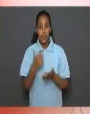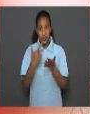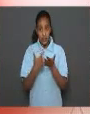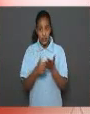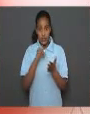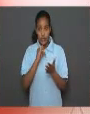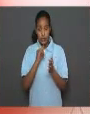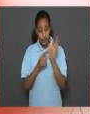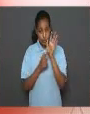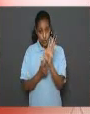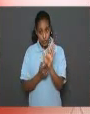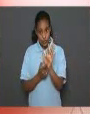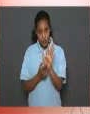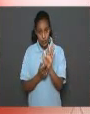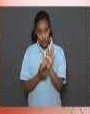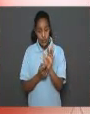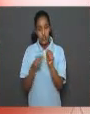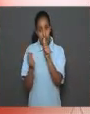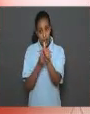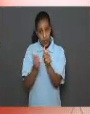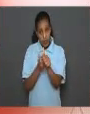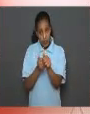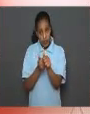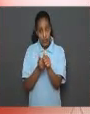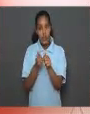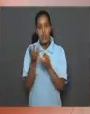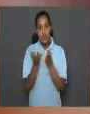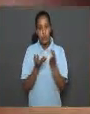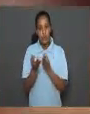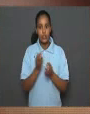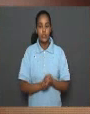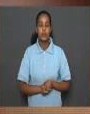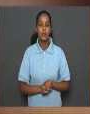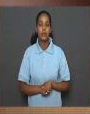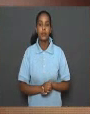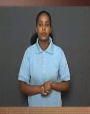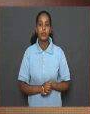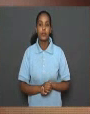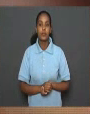This is shown in the following expression.